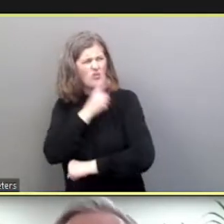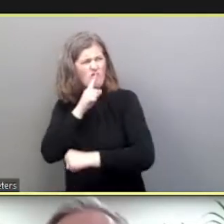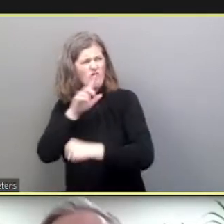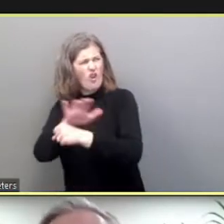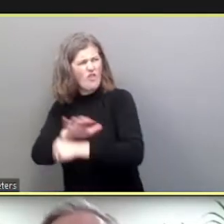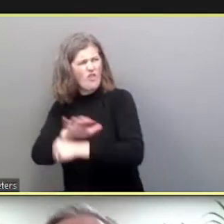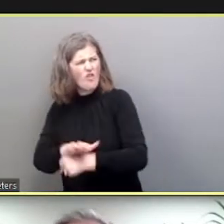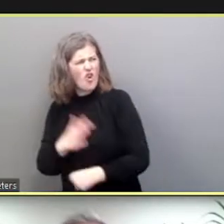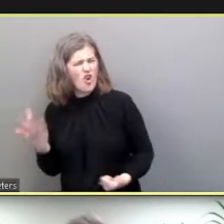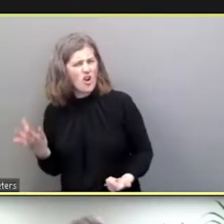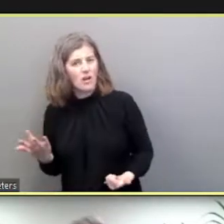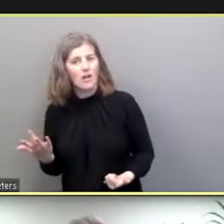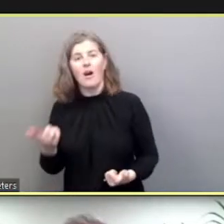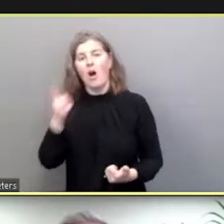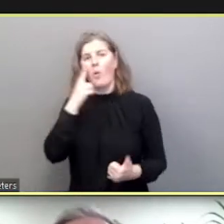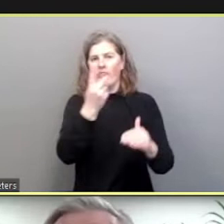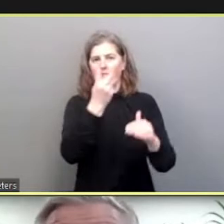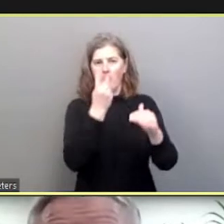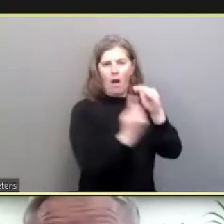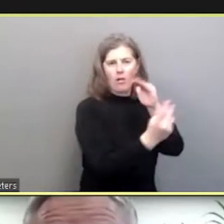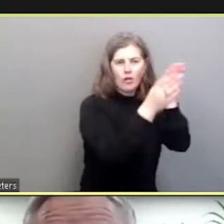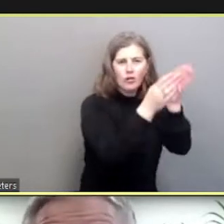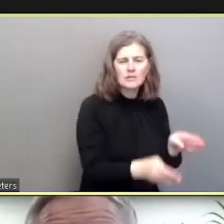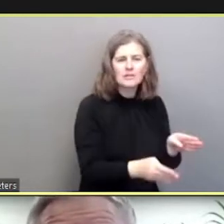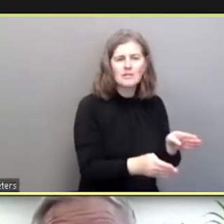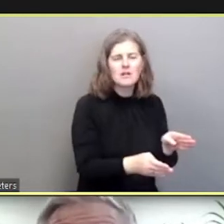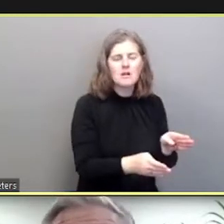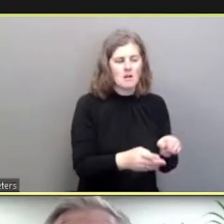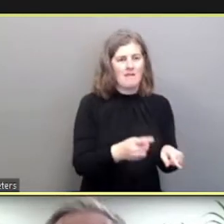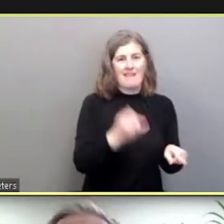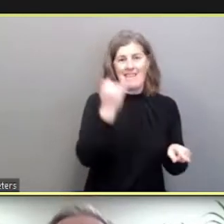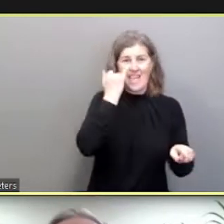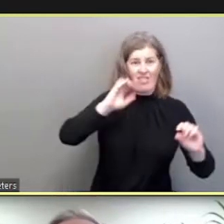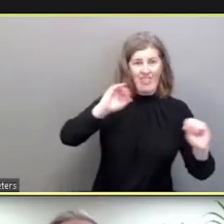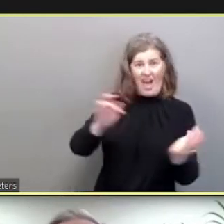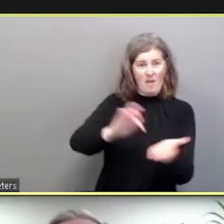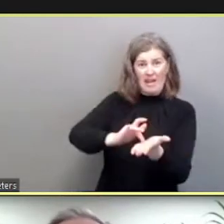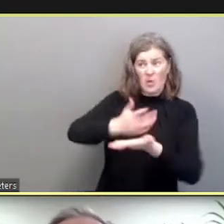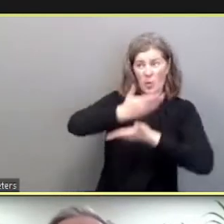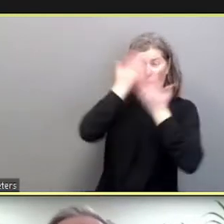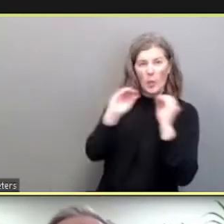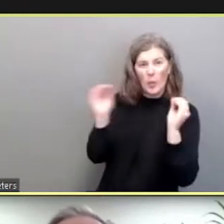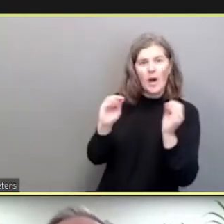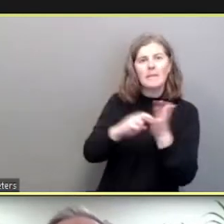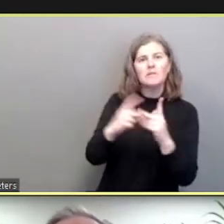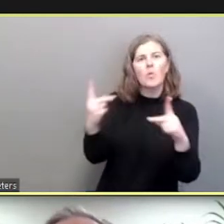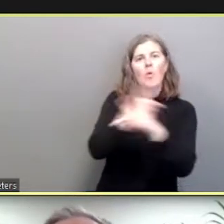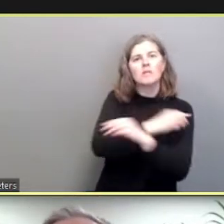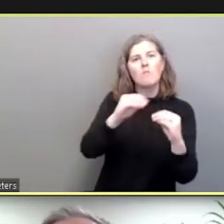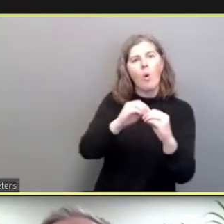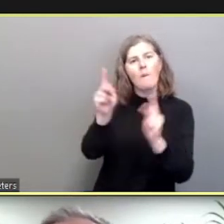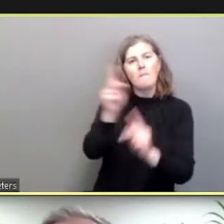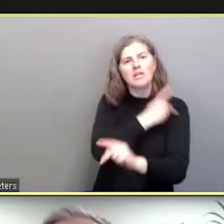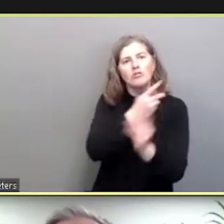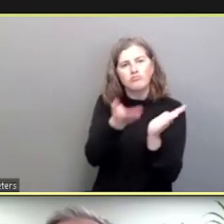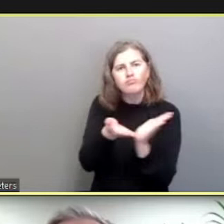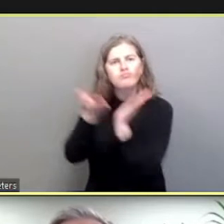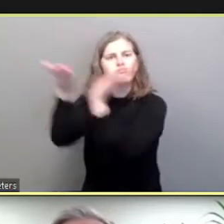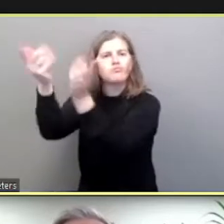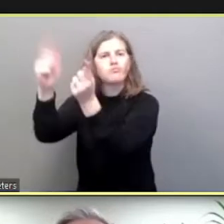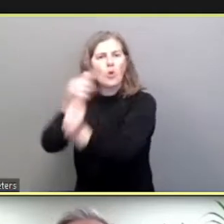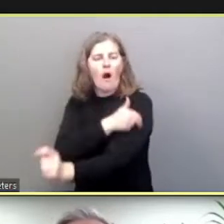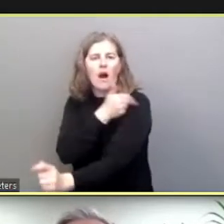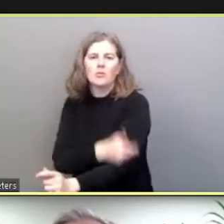full? And what the modelers are saying is we would have had a lot more patients were it not for getting more people treated